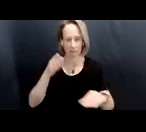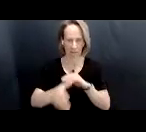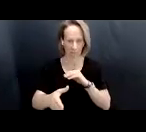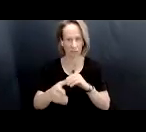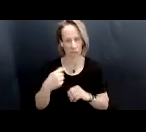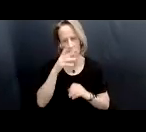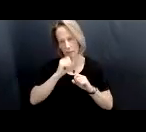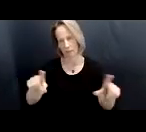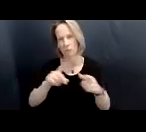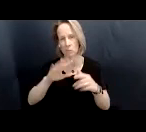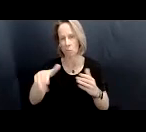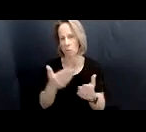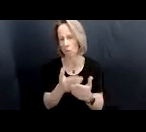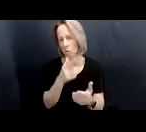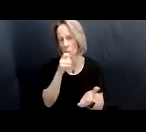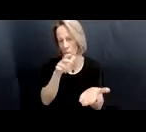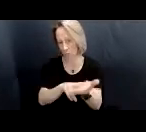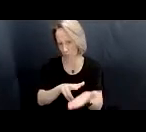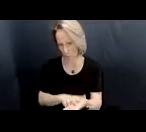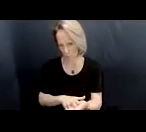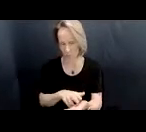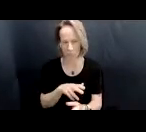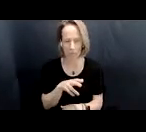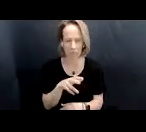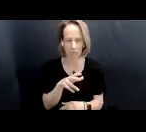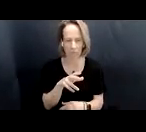registrants. And sorry.